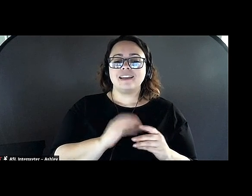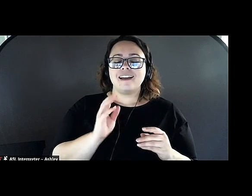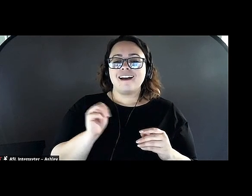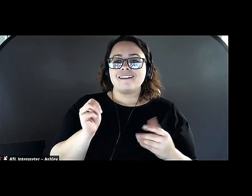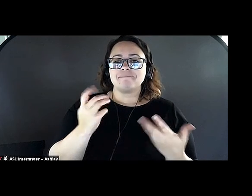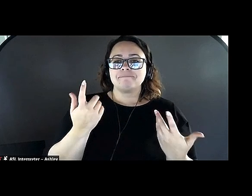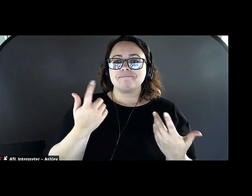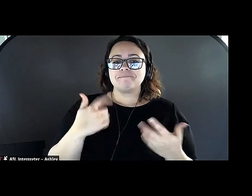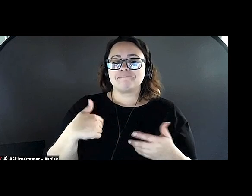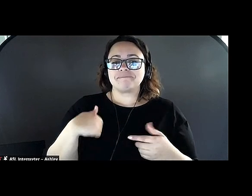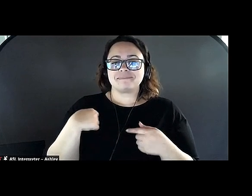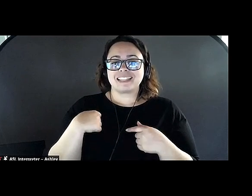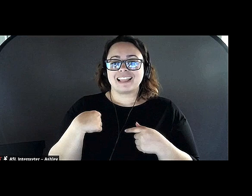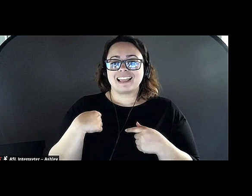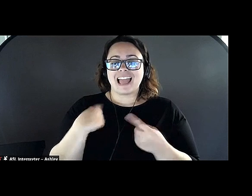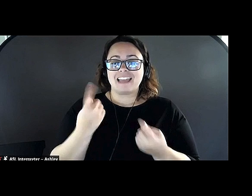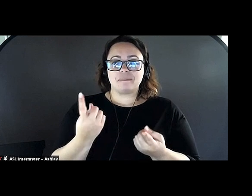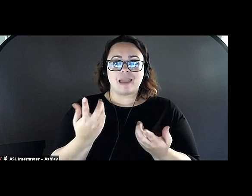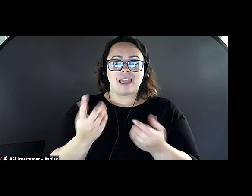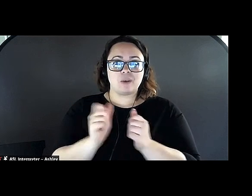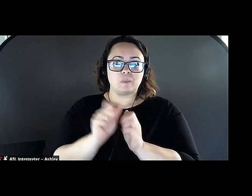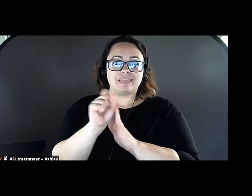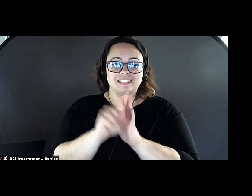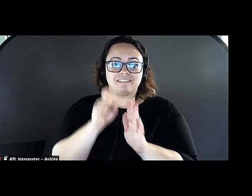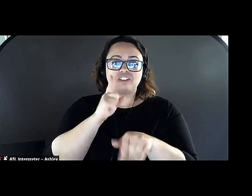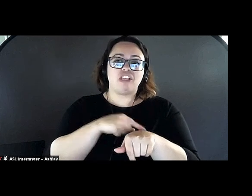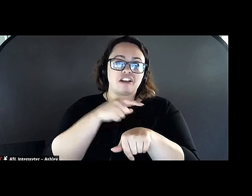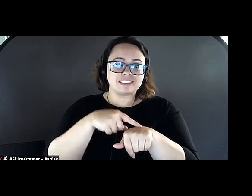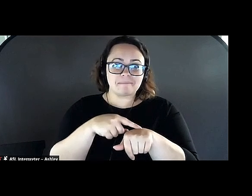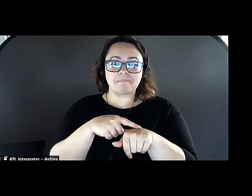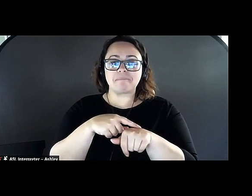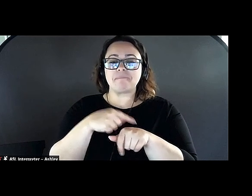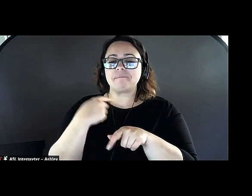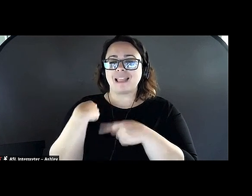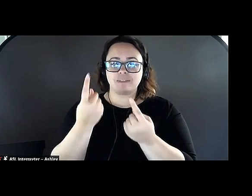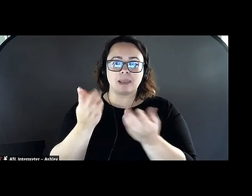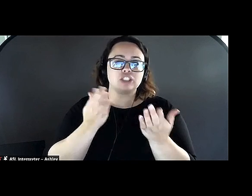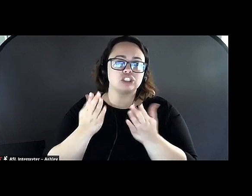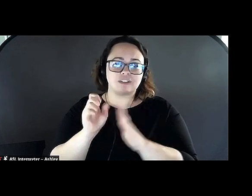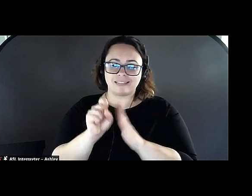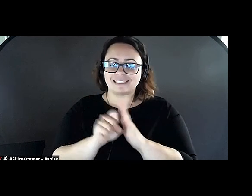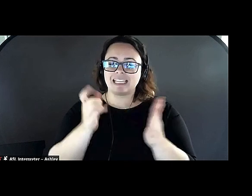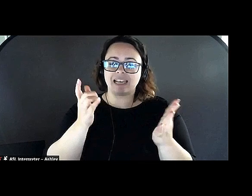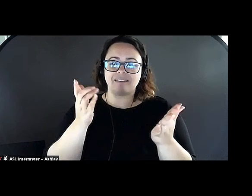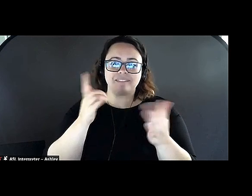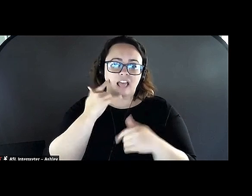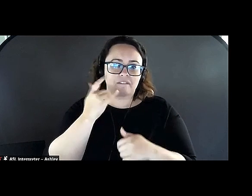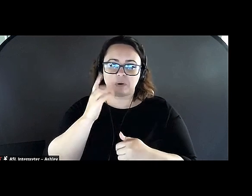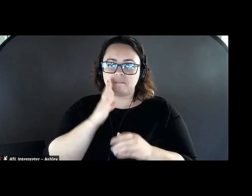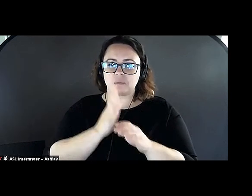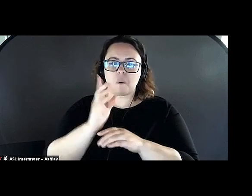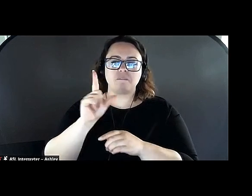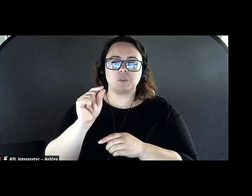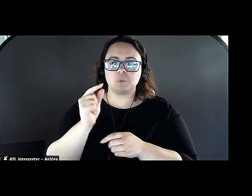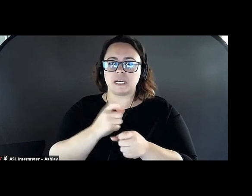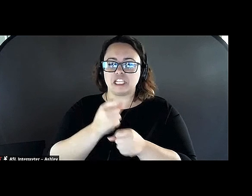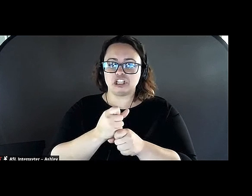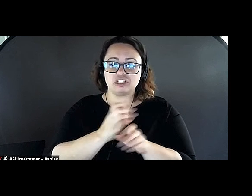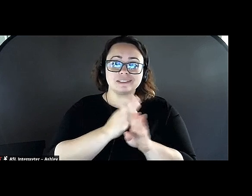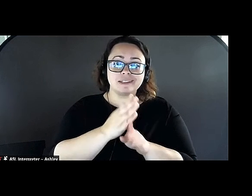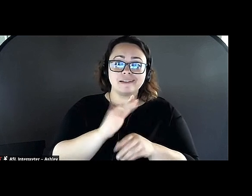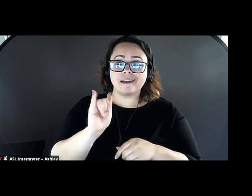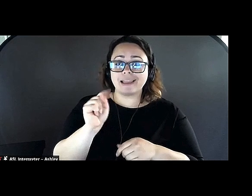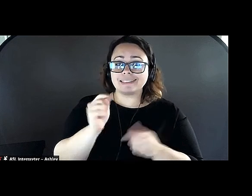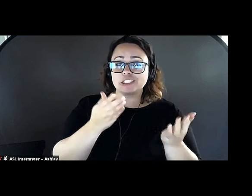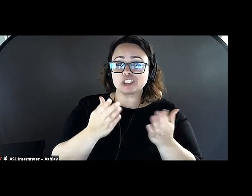I've been with the state for a long time. So I've been serving the state of California for over 20 years in the fields of IT service